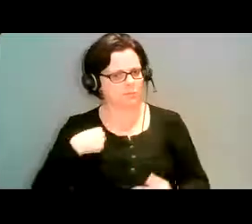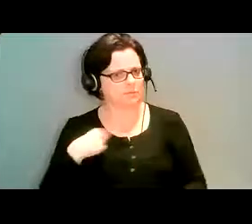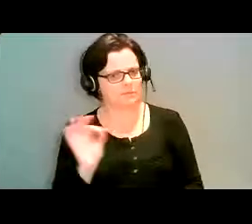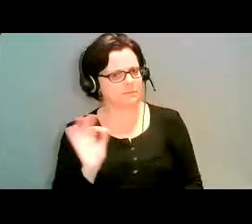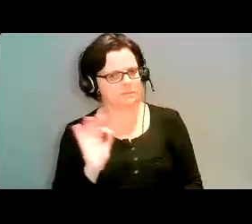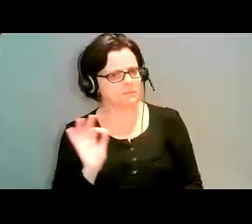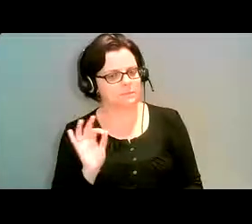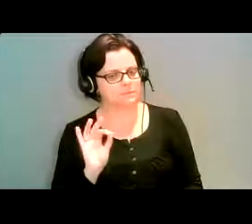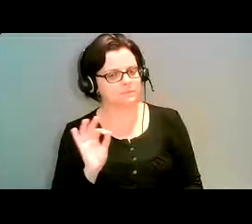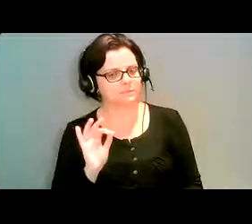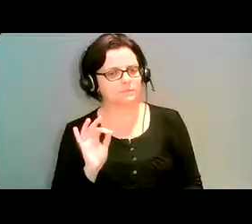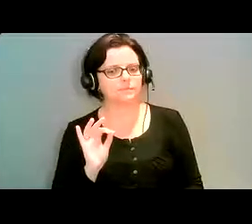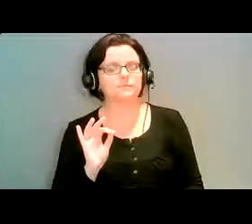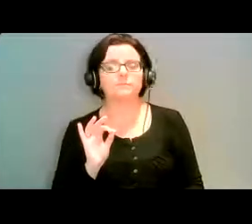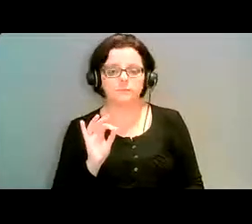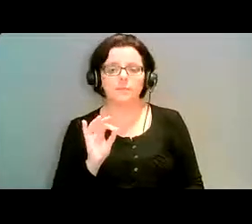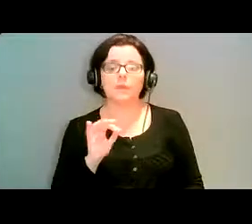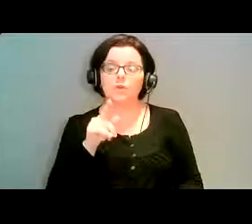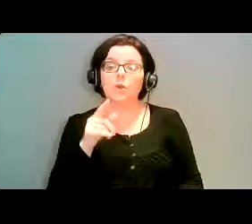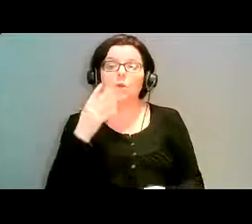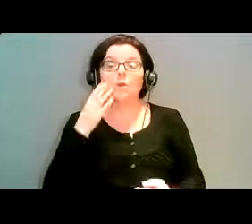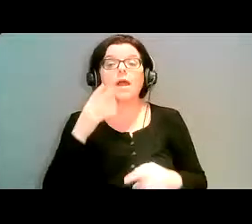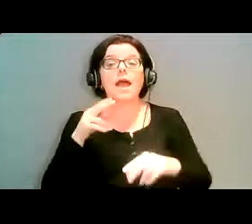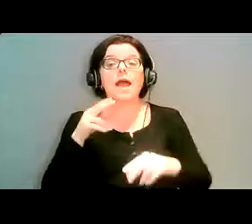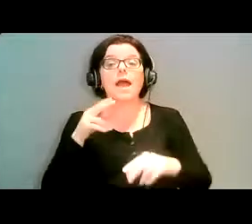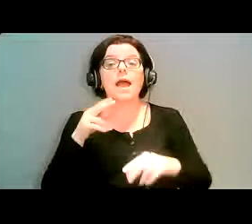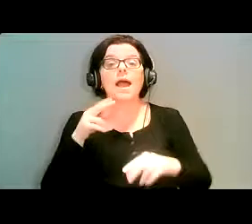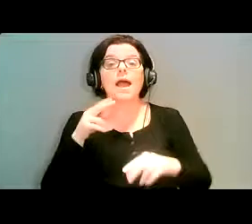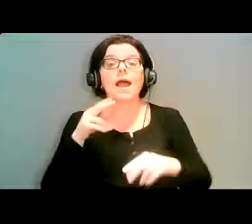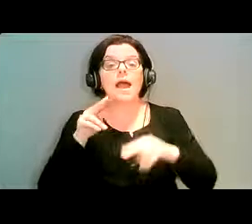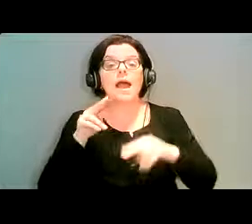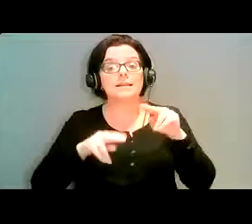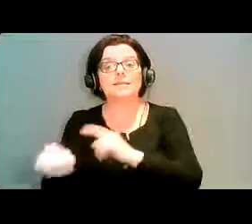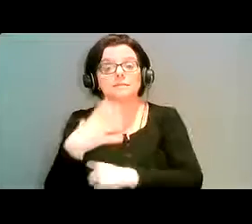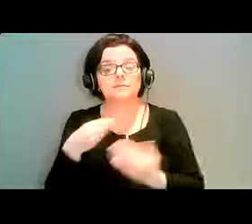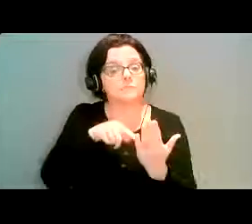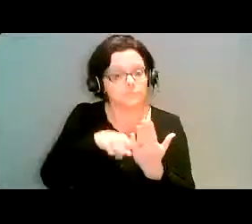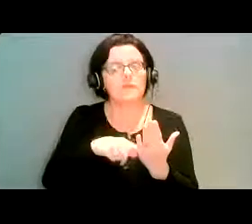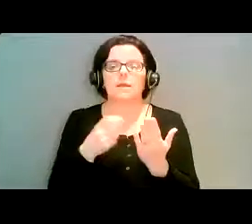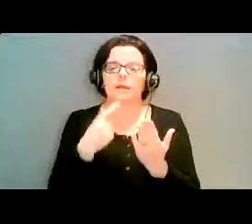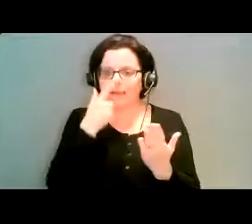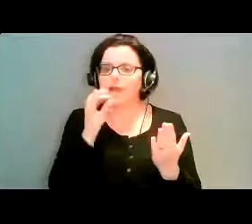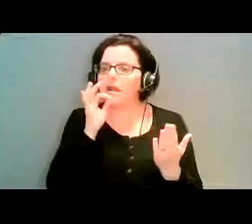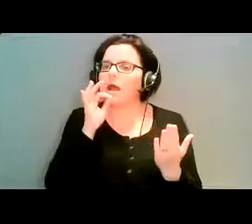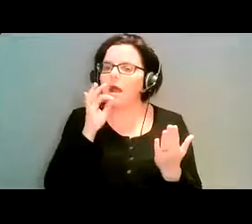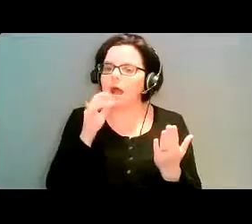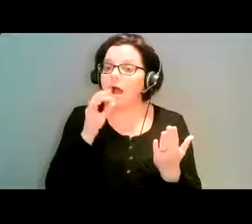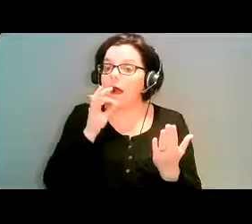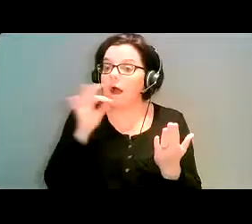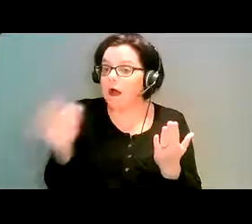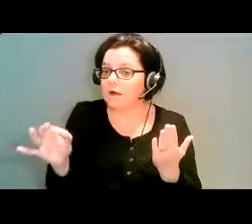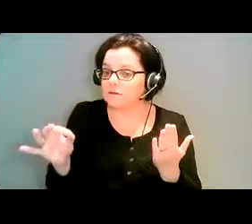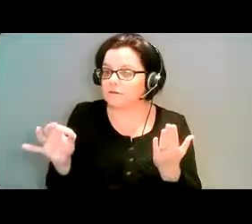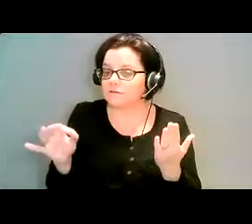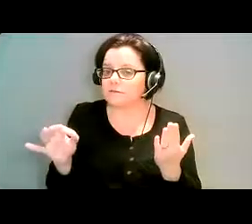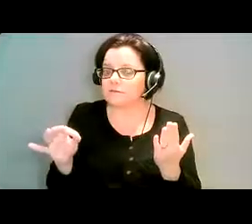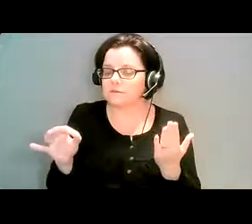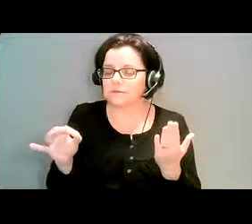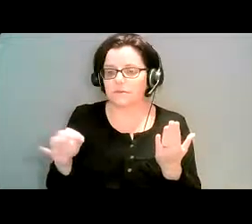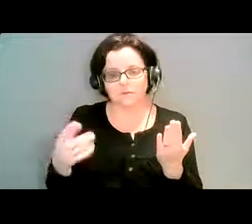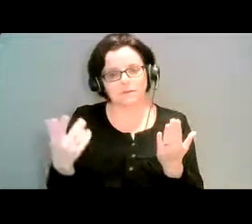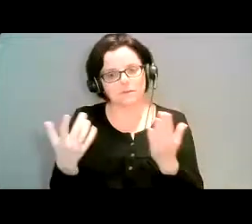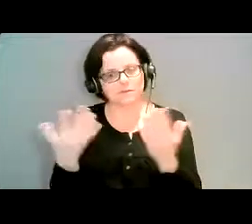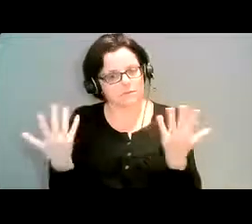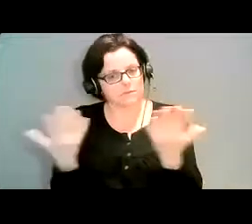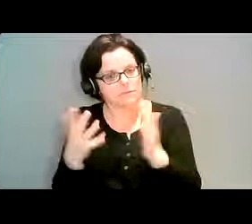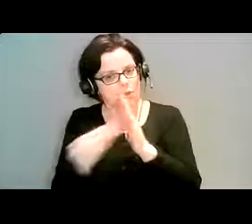from. And obviously, as I said, get a copy of your assessment. You can ask. So just ask, where is a